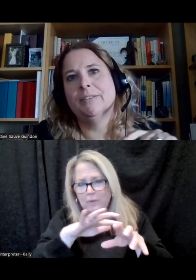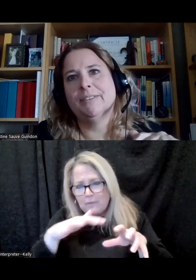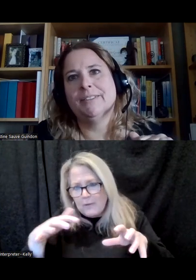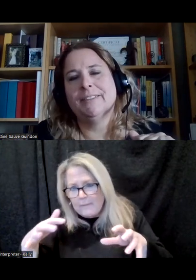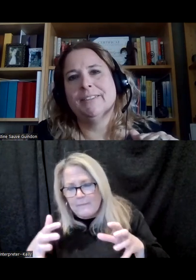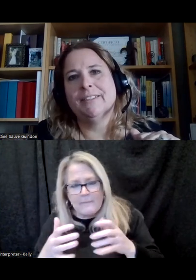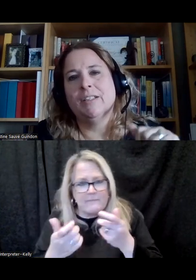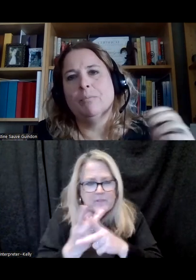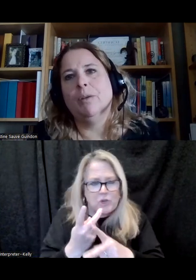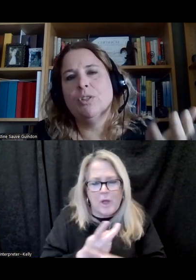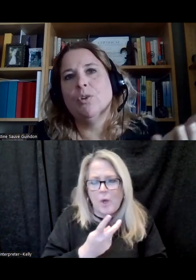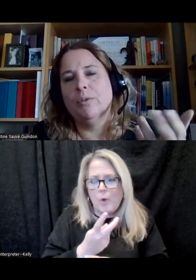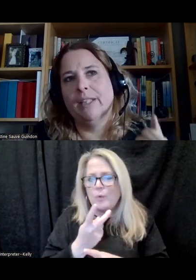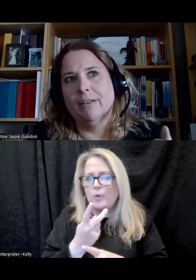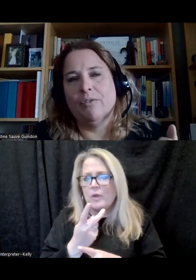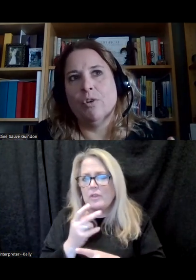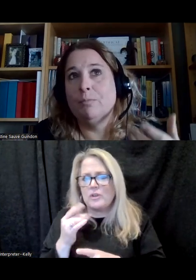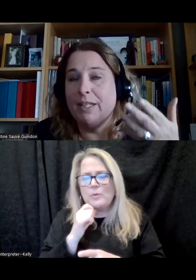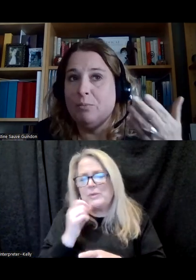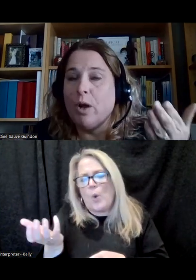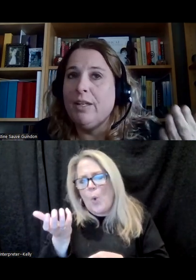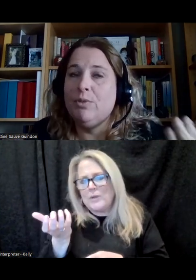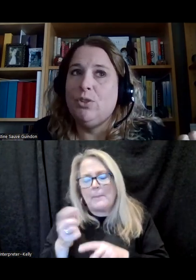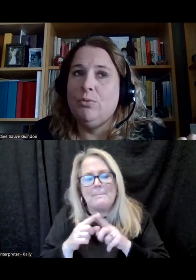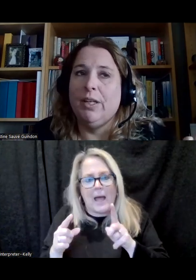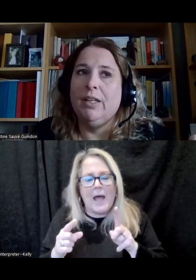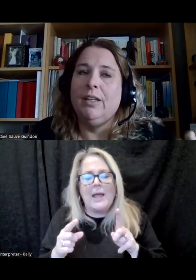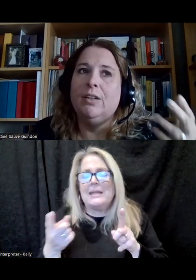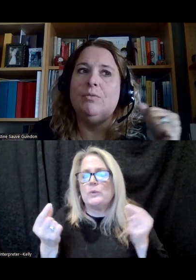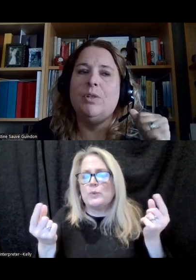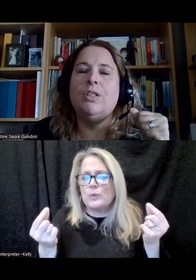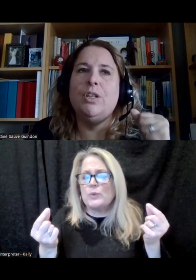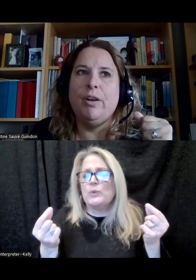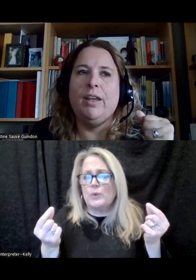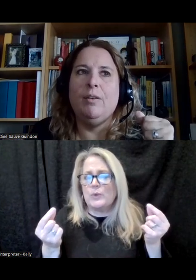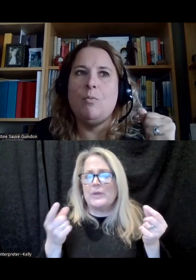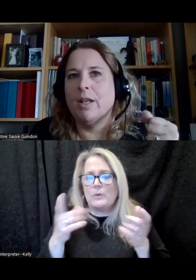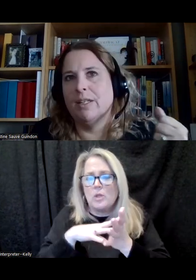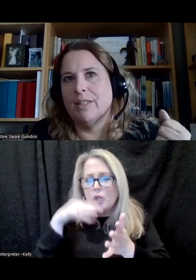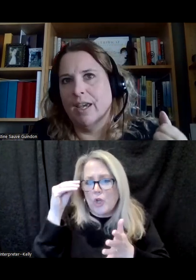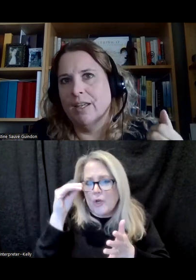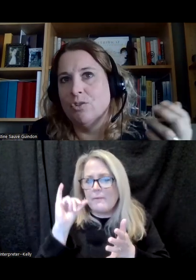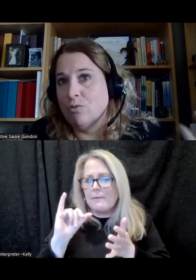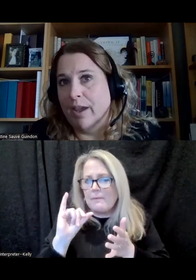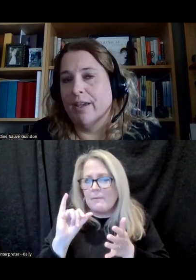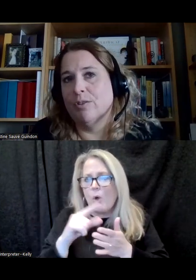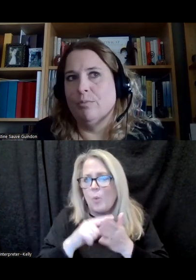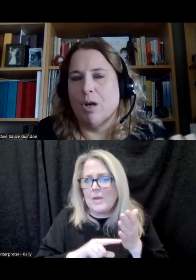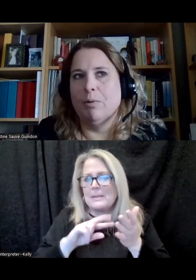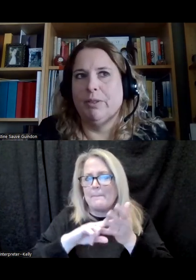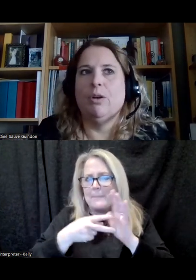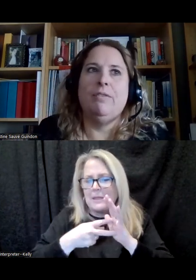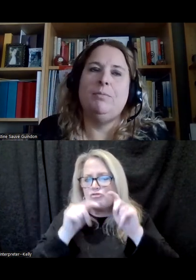contouring. But he wasn't holding it, of course. But what he was doing was learning what is a